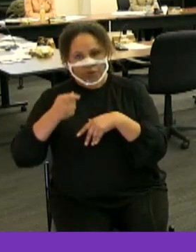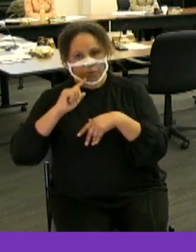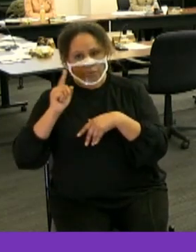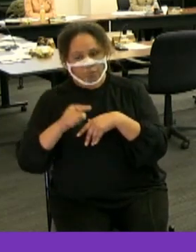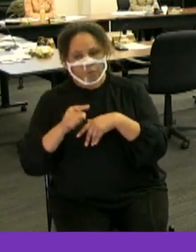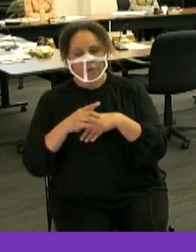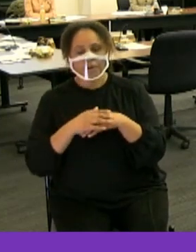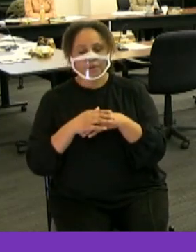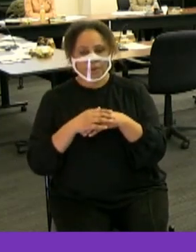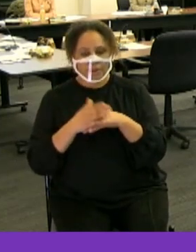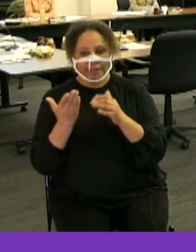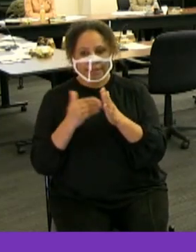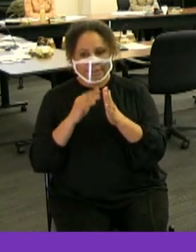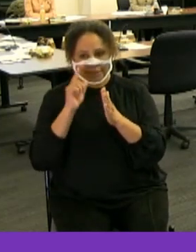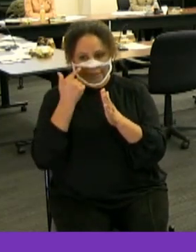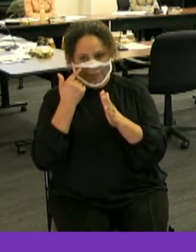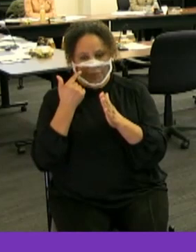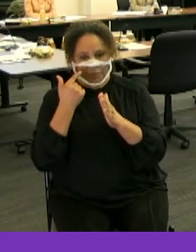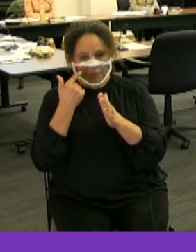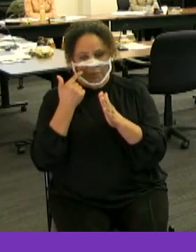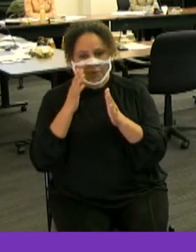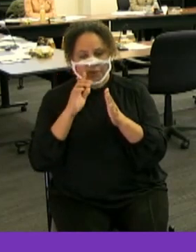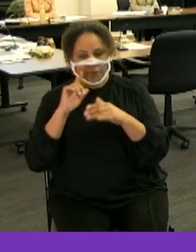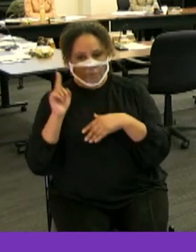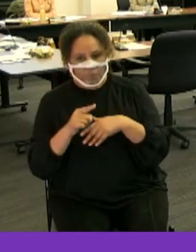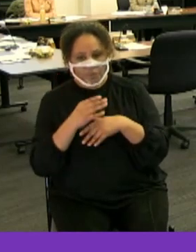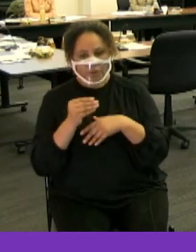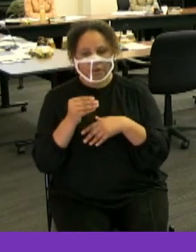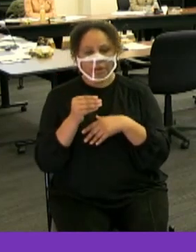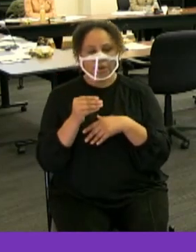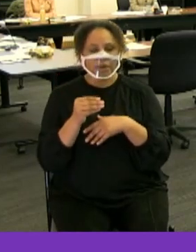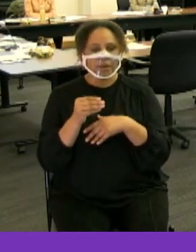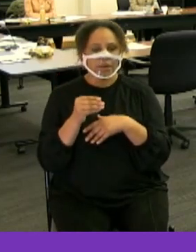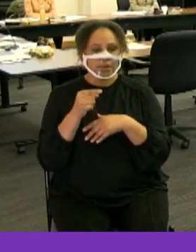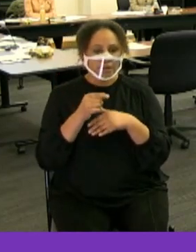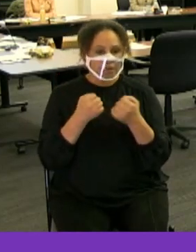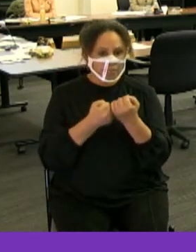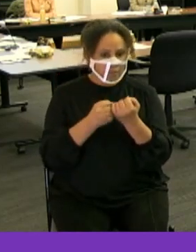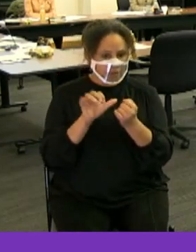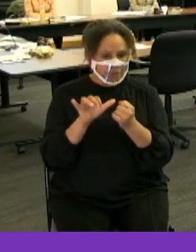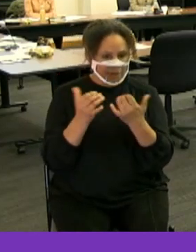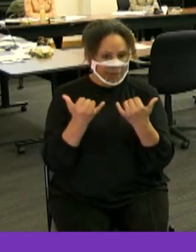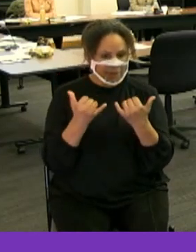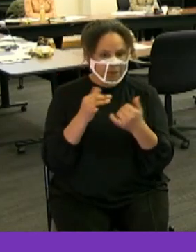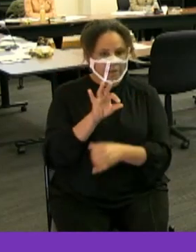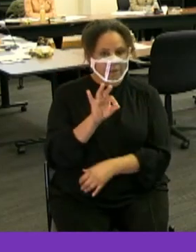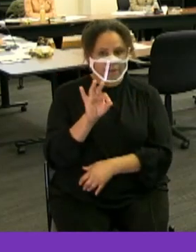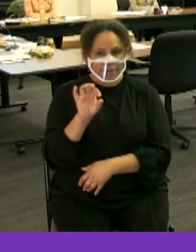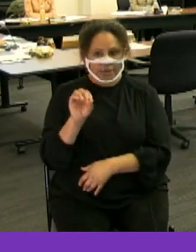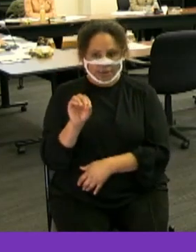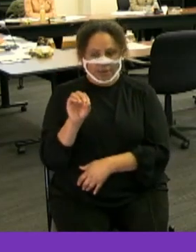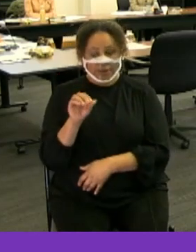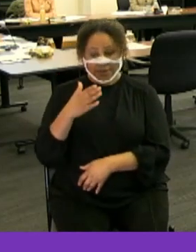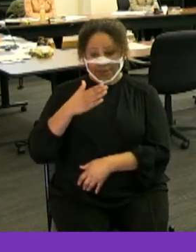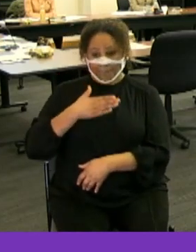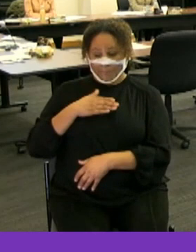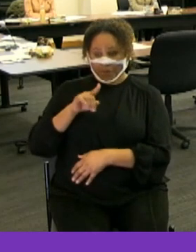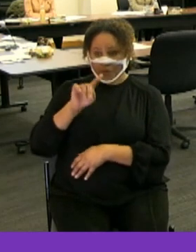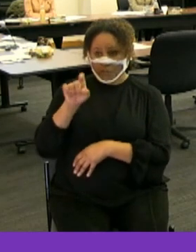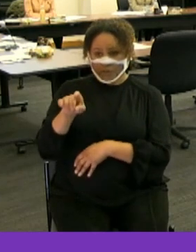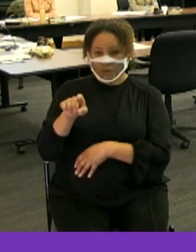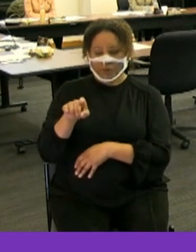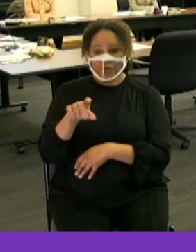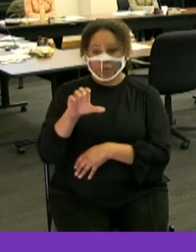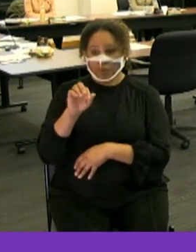against Pritzker's order. And JCAR supported that today, 9-0. My question is